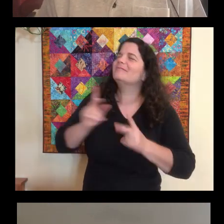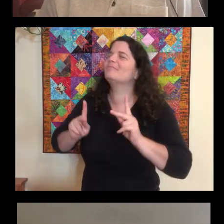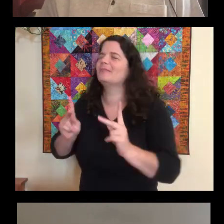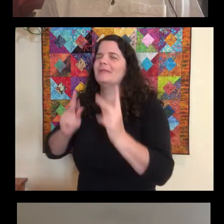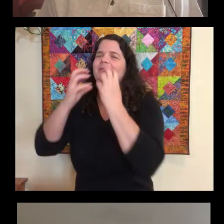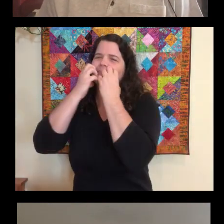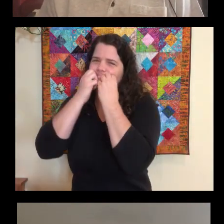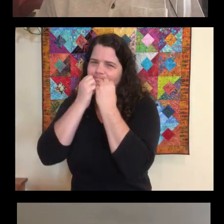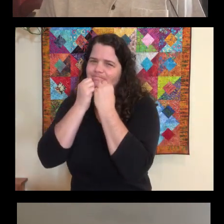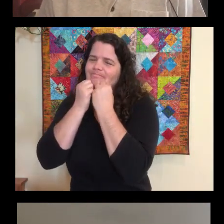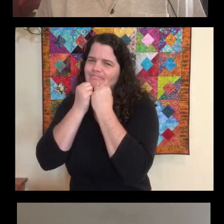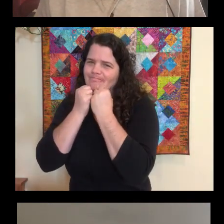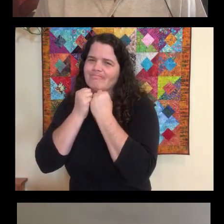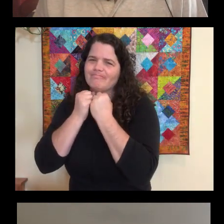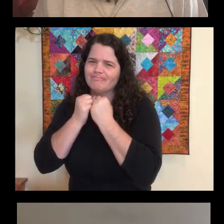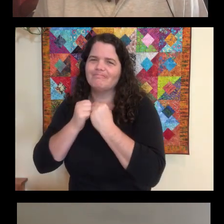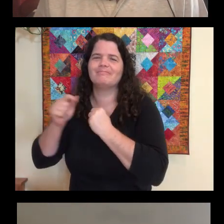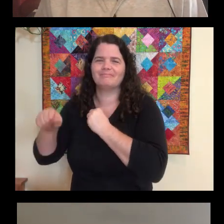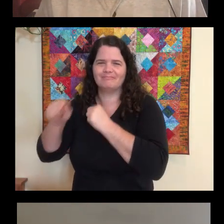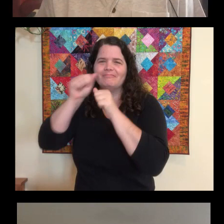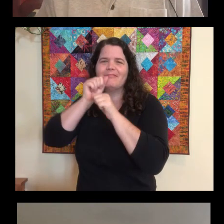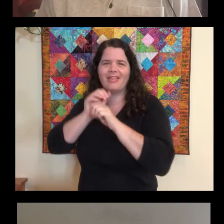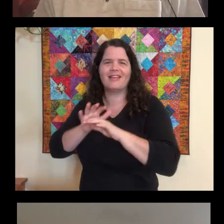what we hold dear.